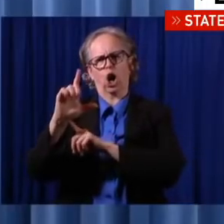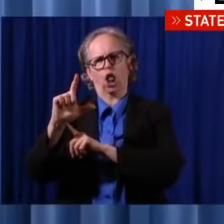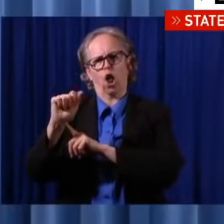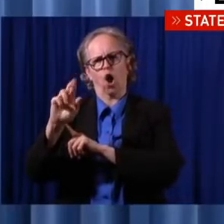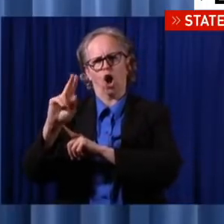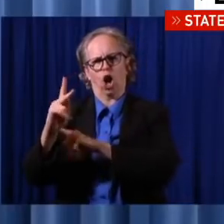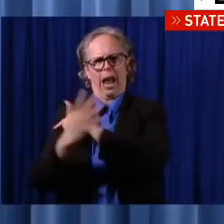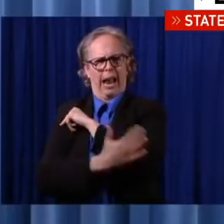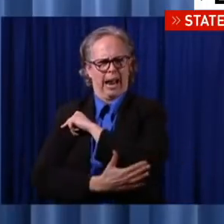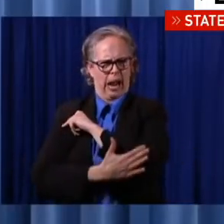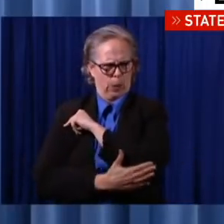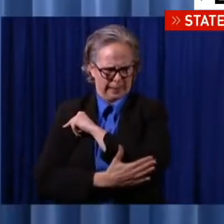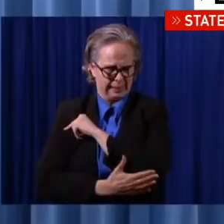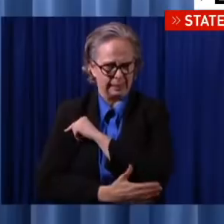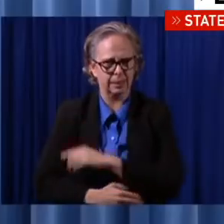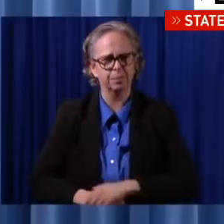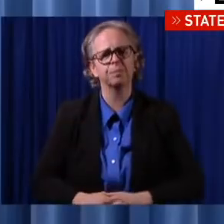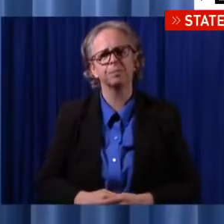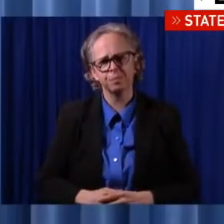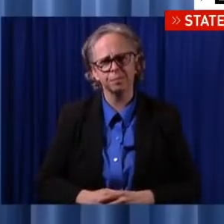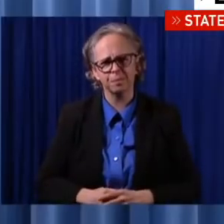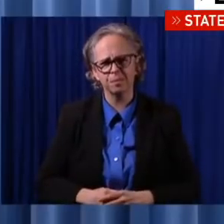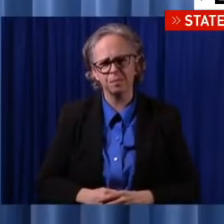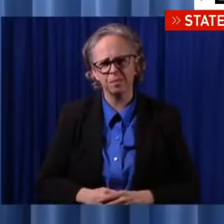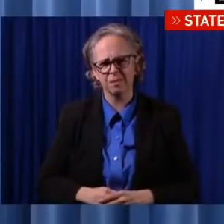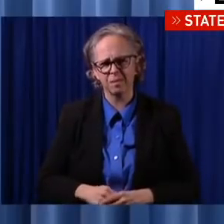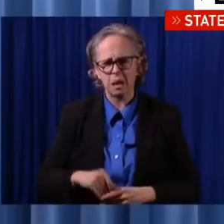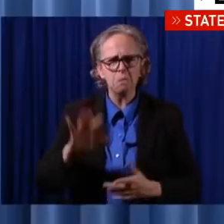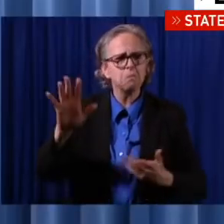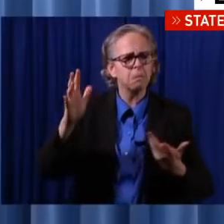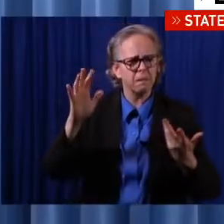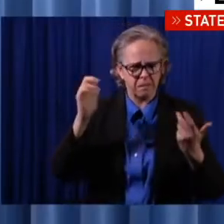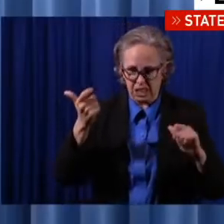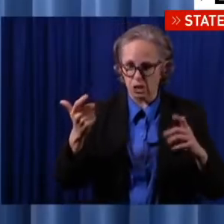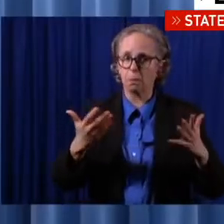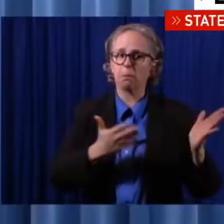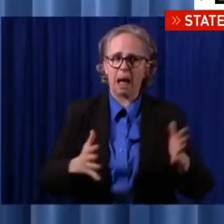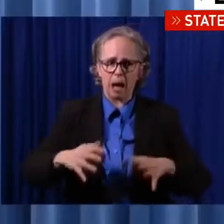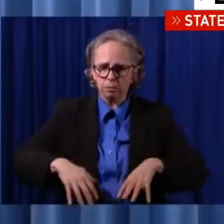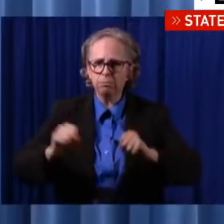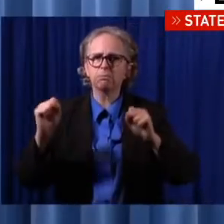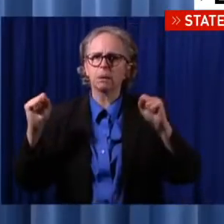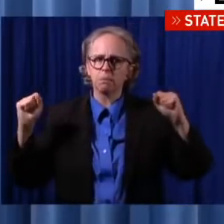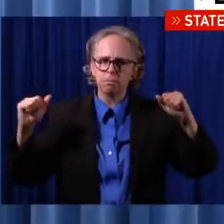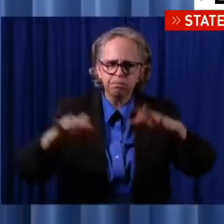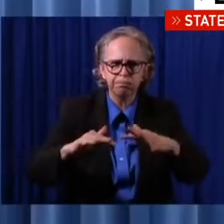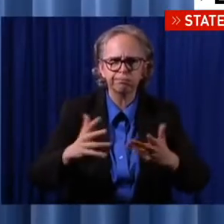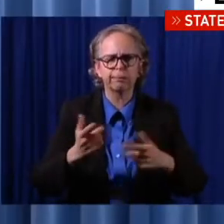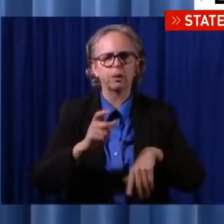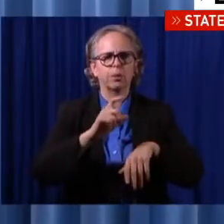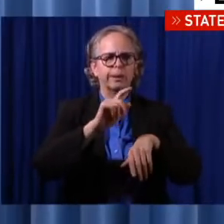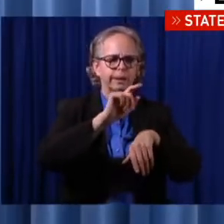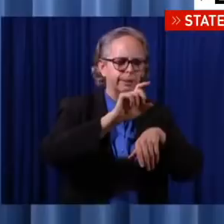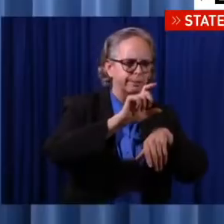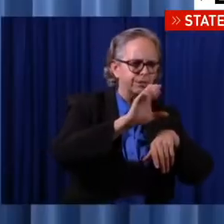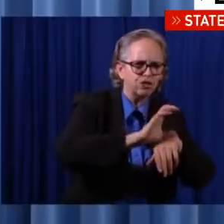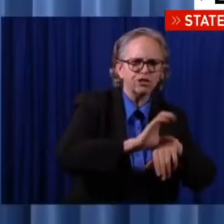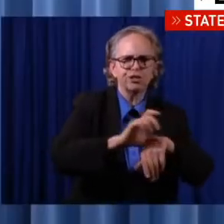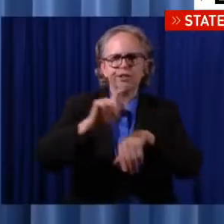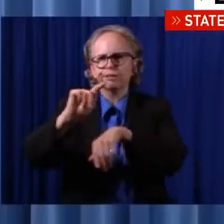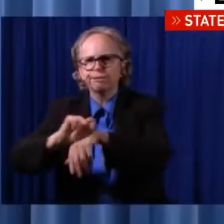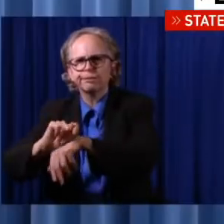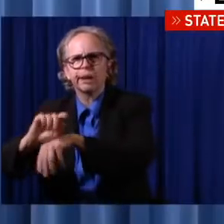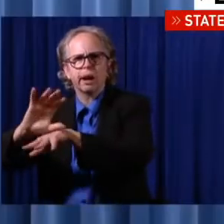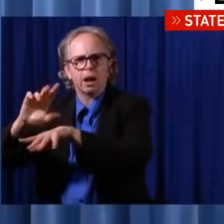to in-person services at our churches, our synagogues, mosques, and other places of worship. So again, we